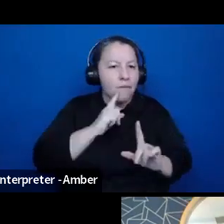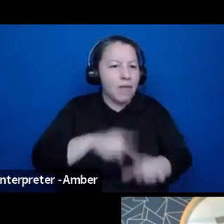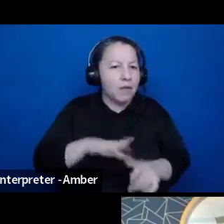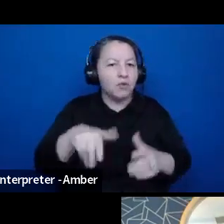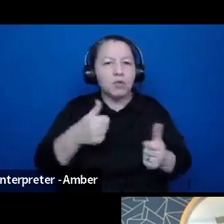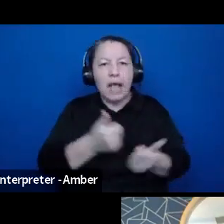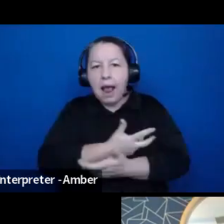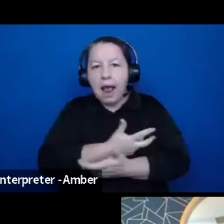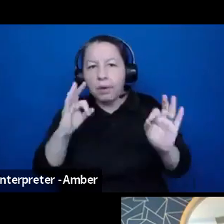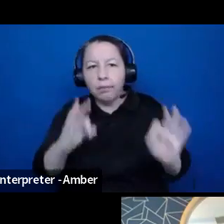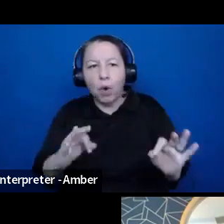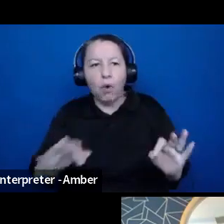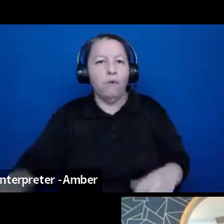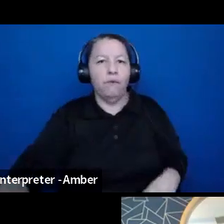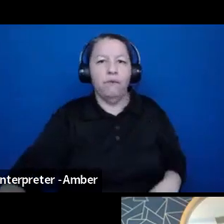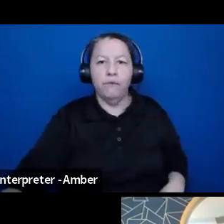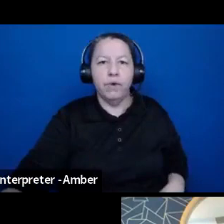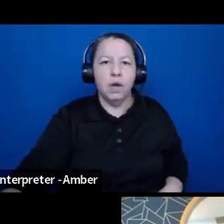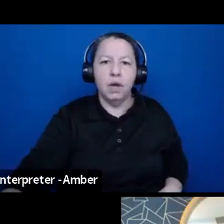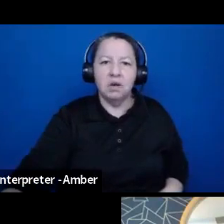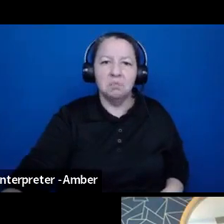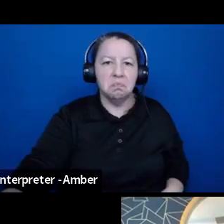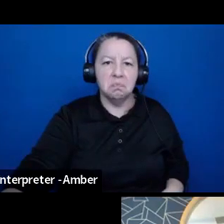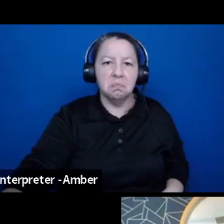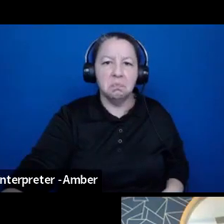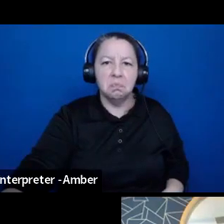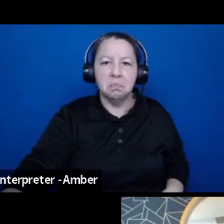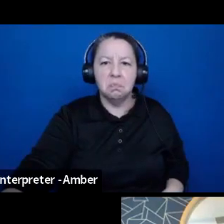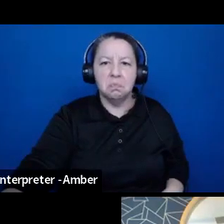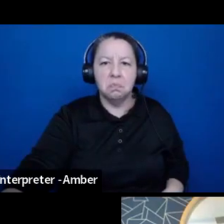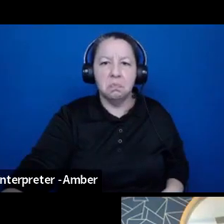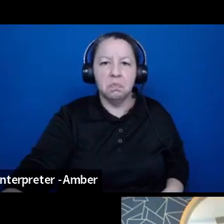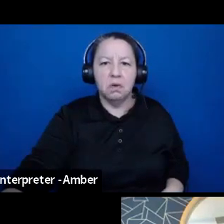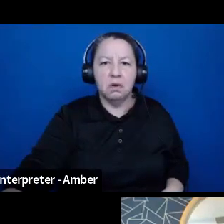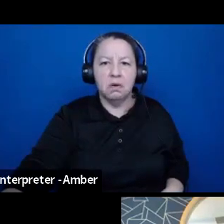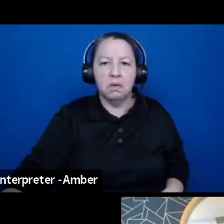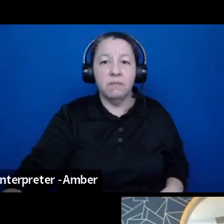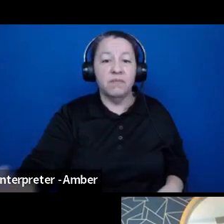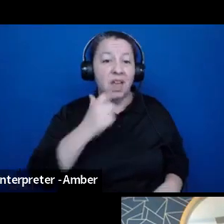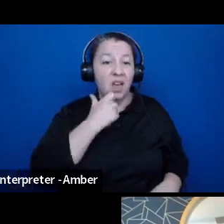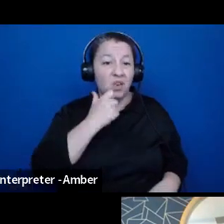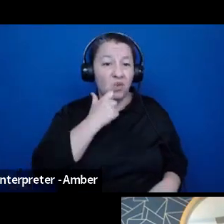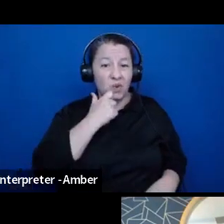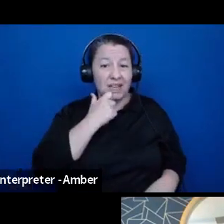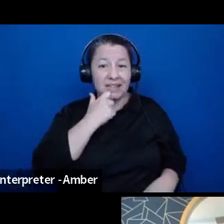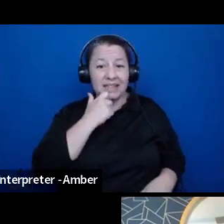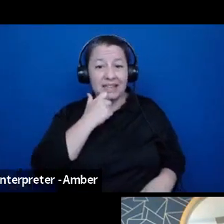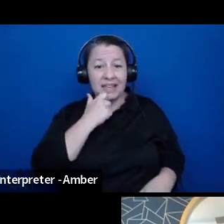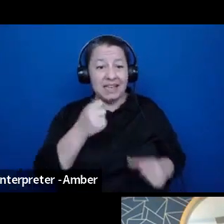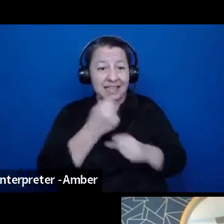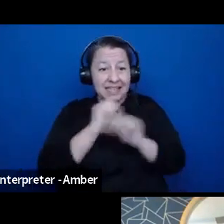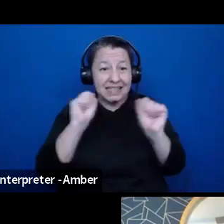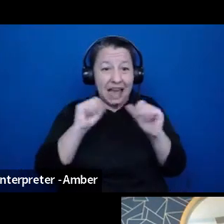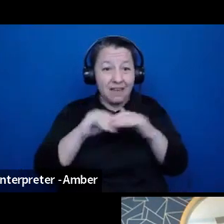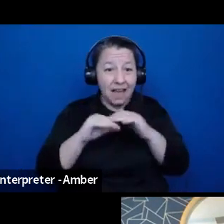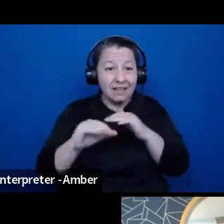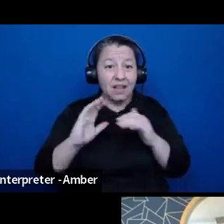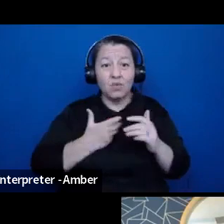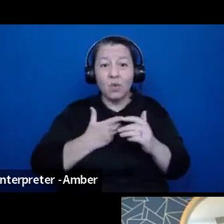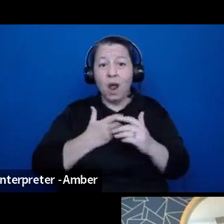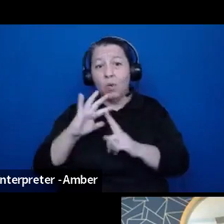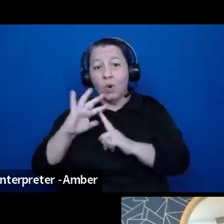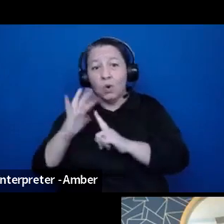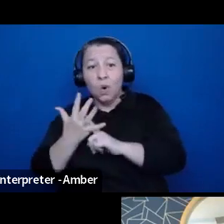us in recent times have had safe access to our cultural practices and language and